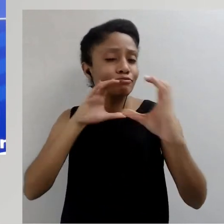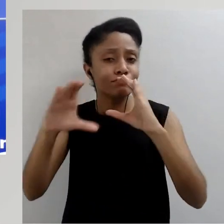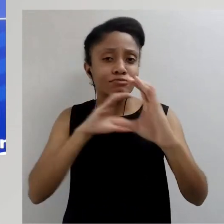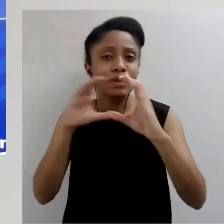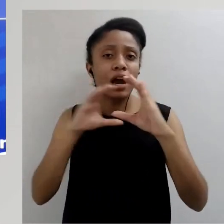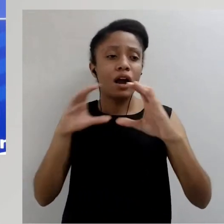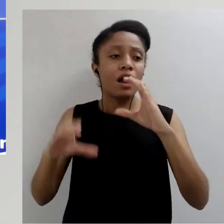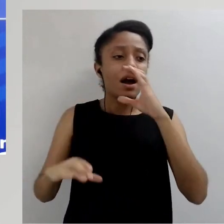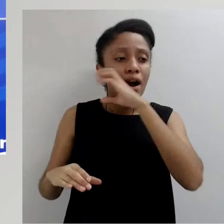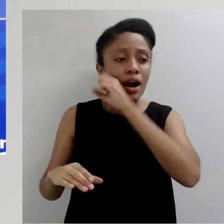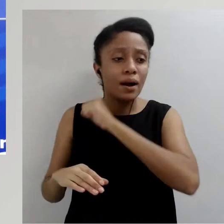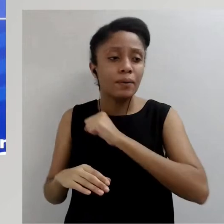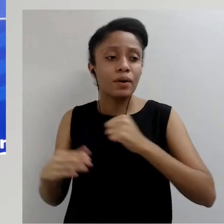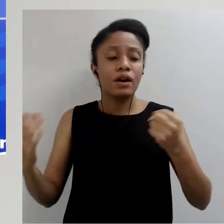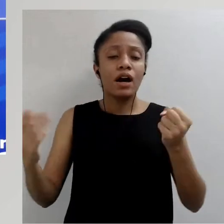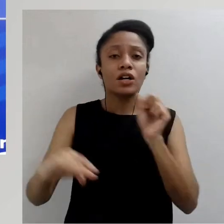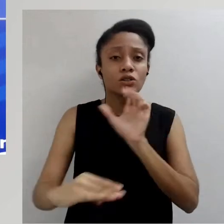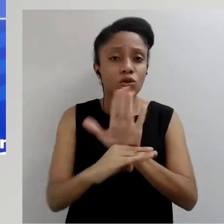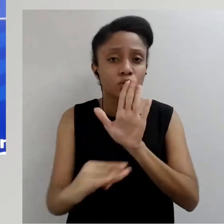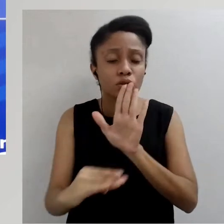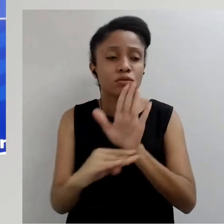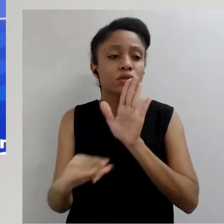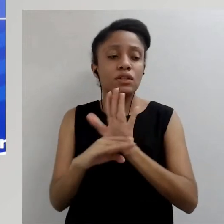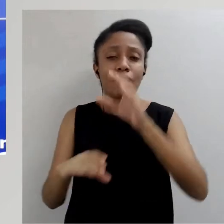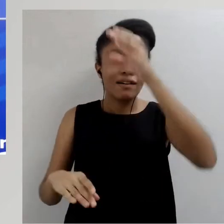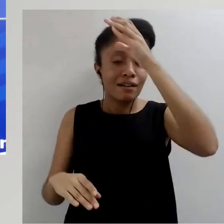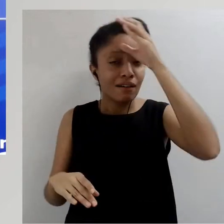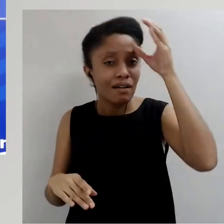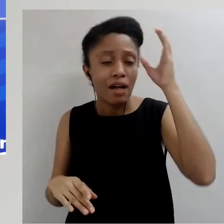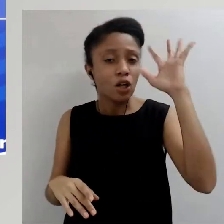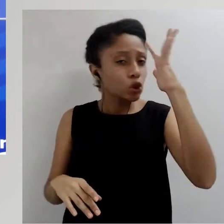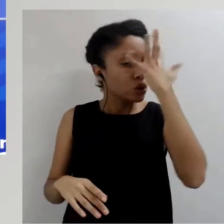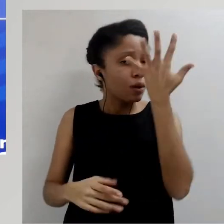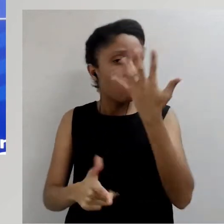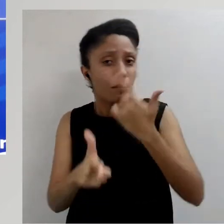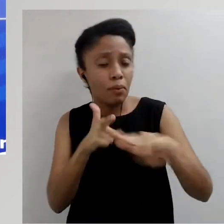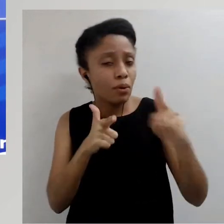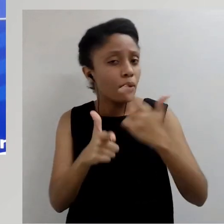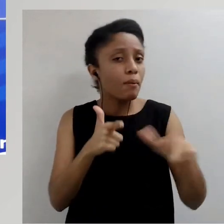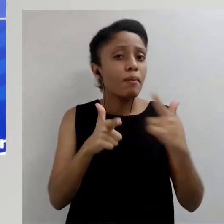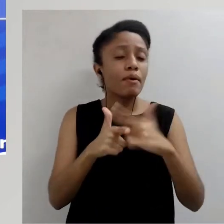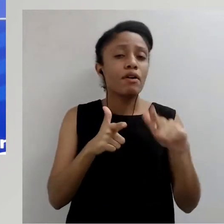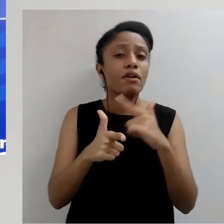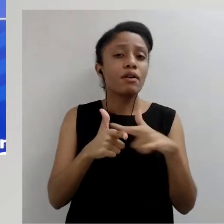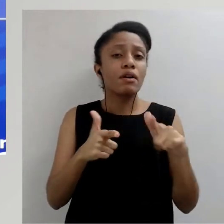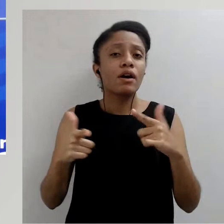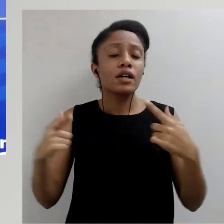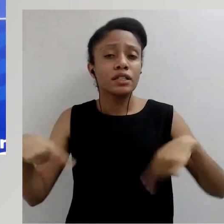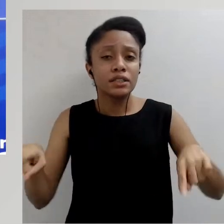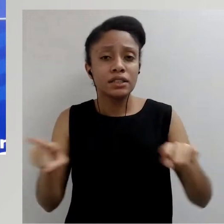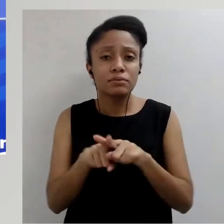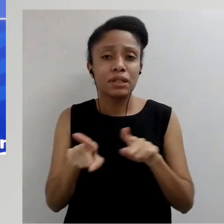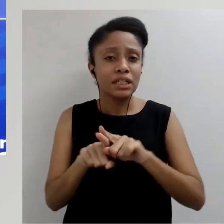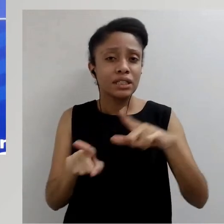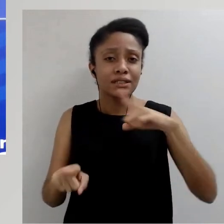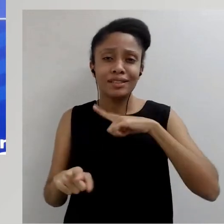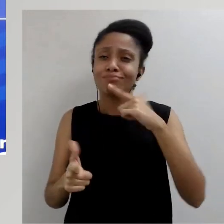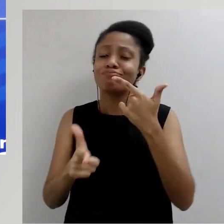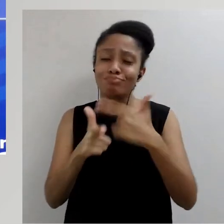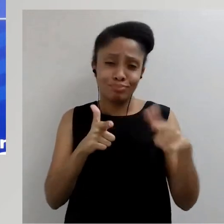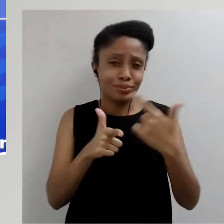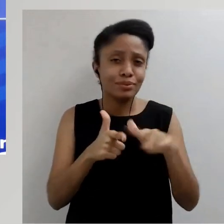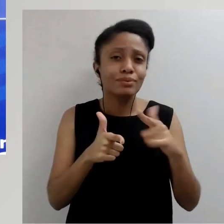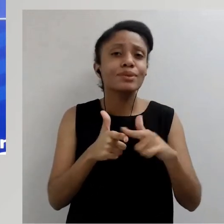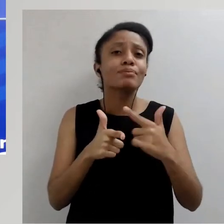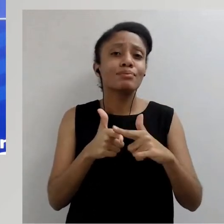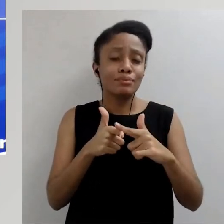be fast so the clients, you can help the client to solve these problems and everything that we